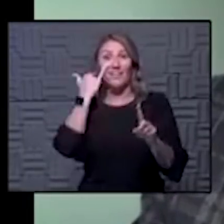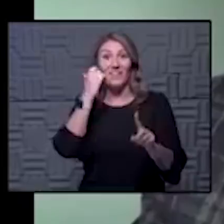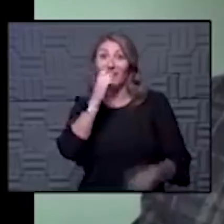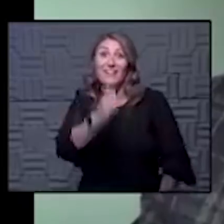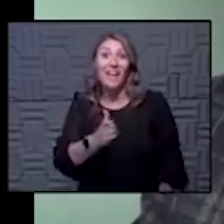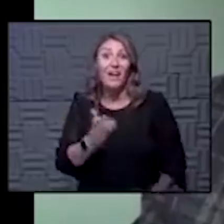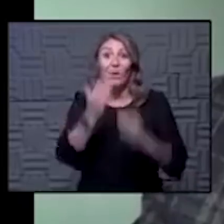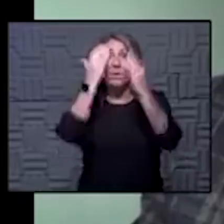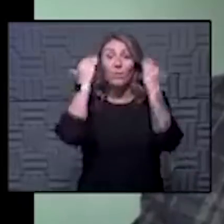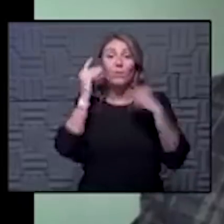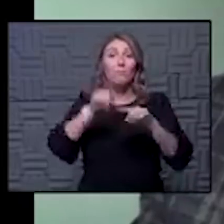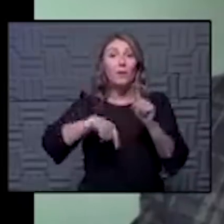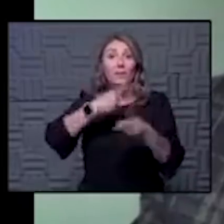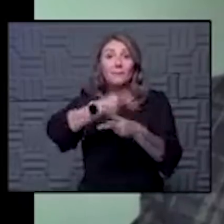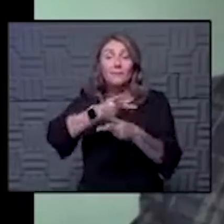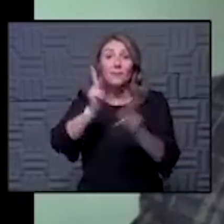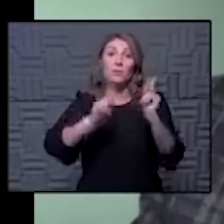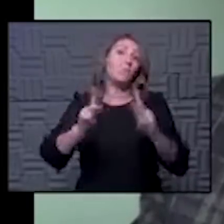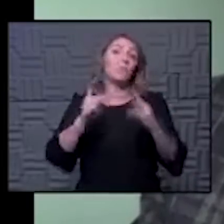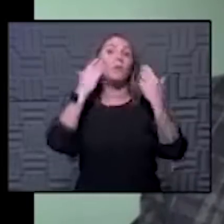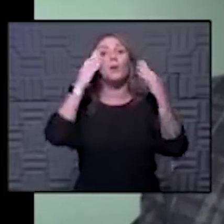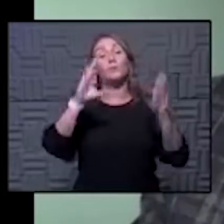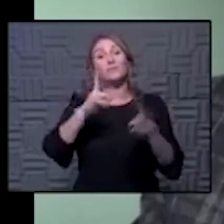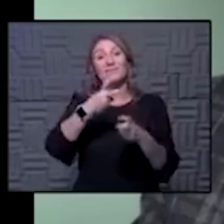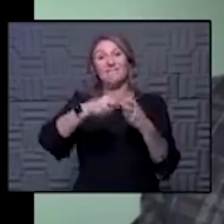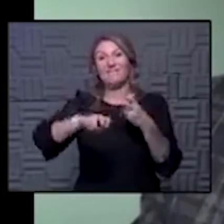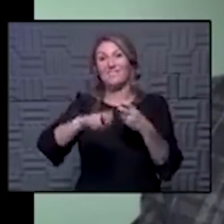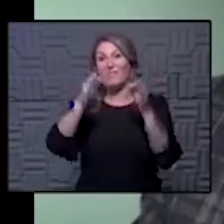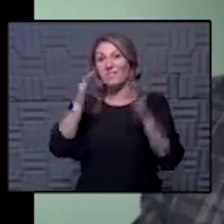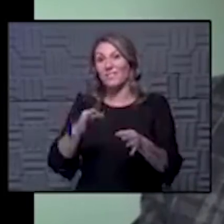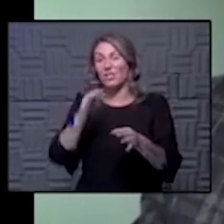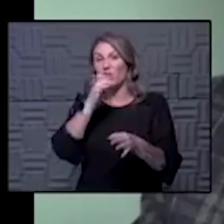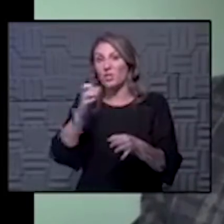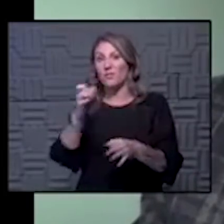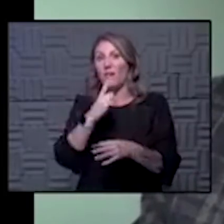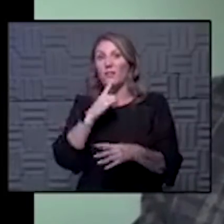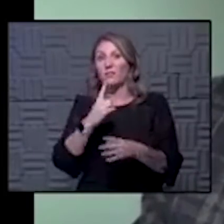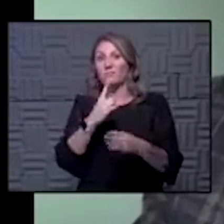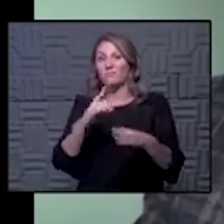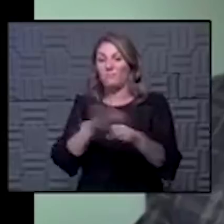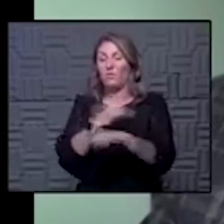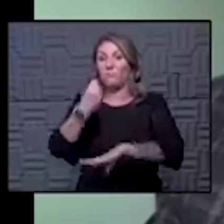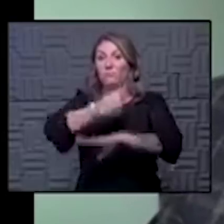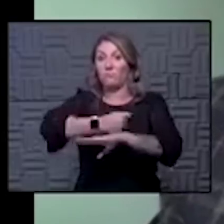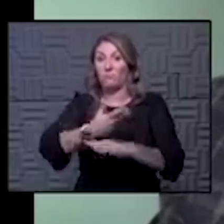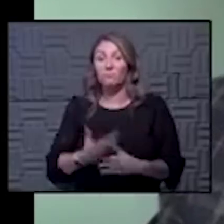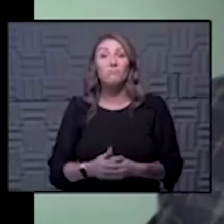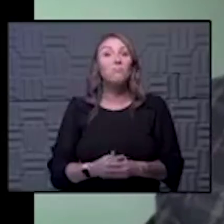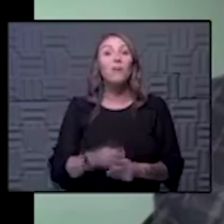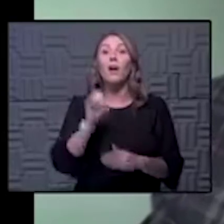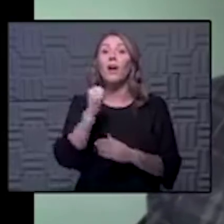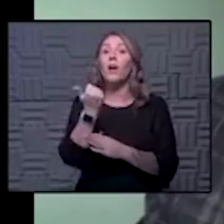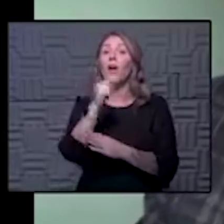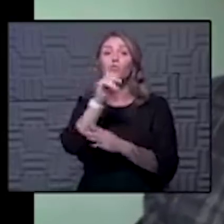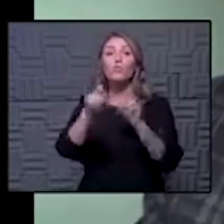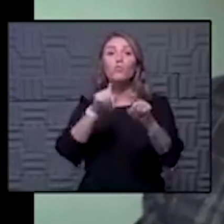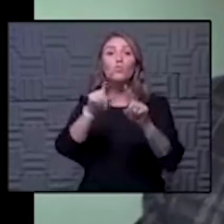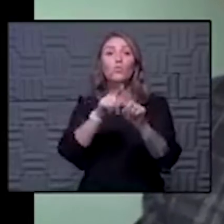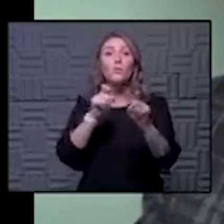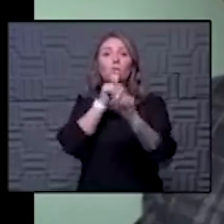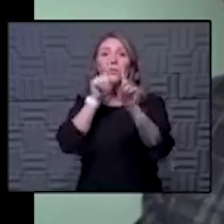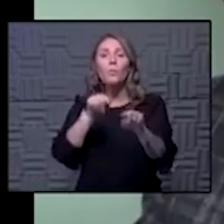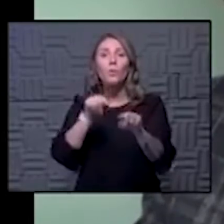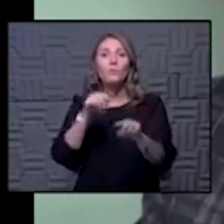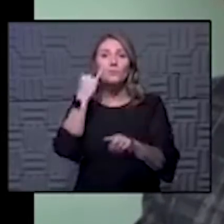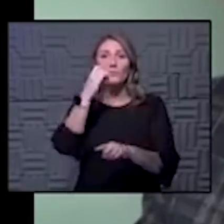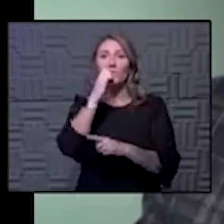we can't take care of people, I don't know, that's going to be a tough position not to take stronger restrictions. So other questions from reporters, and then if not, we'll go to